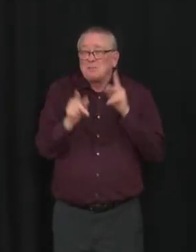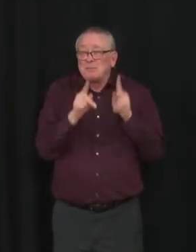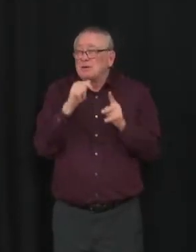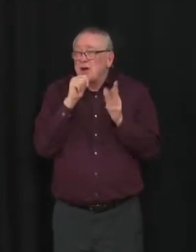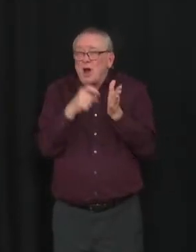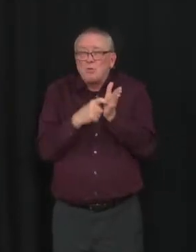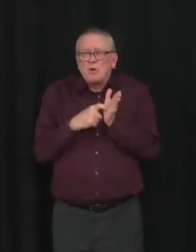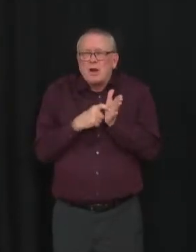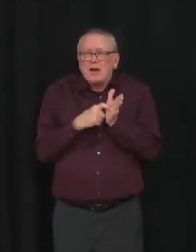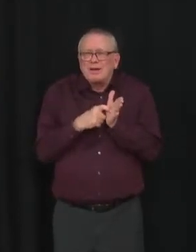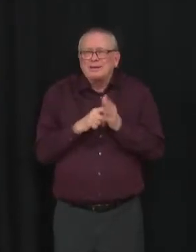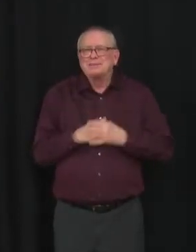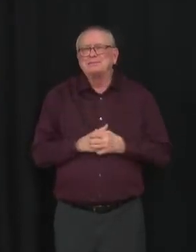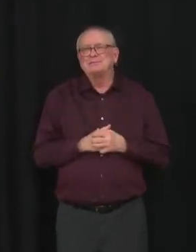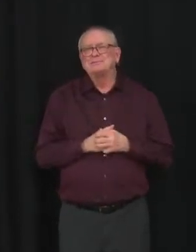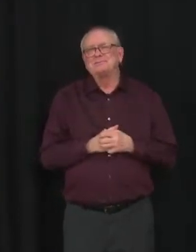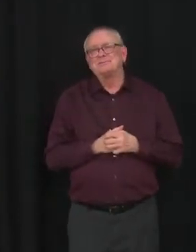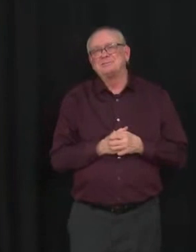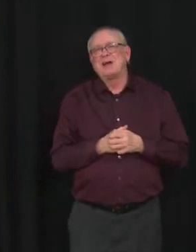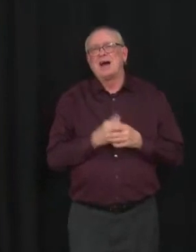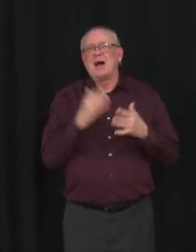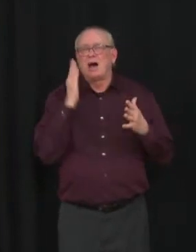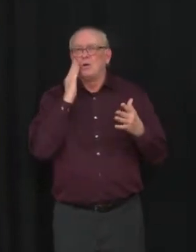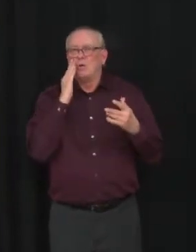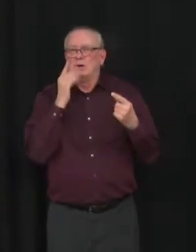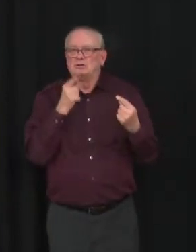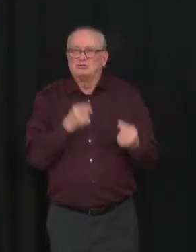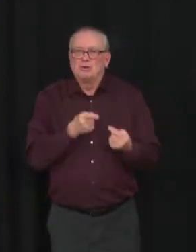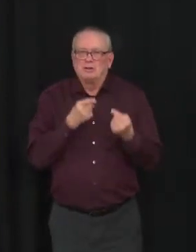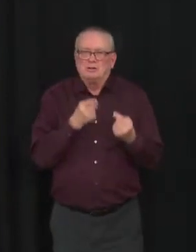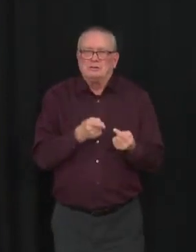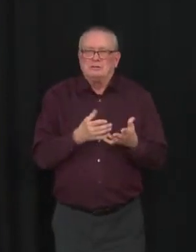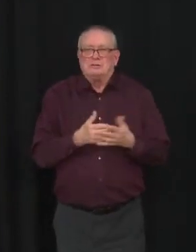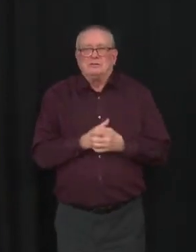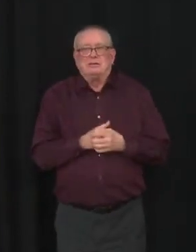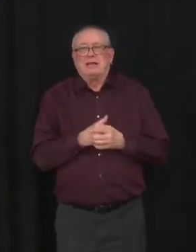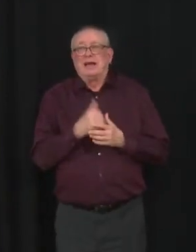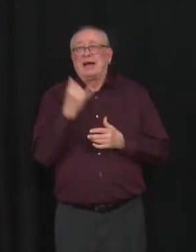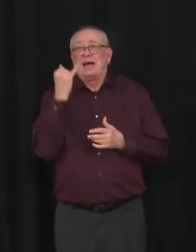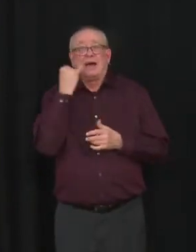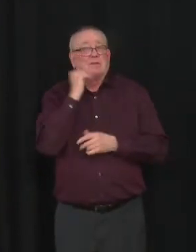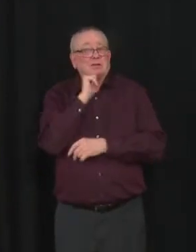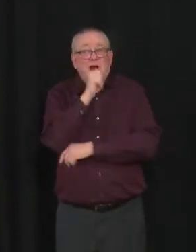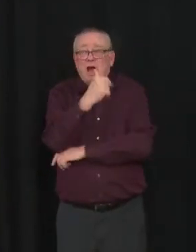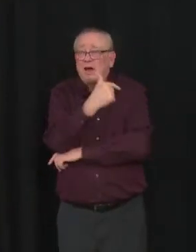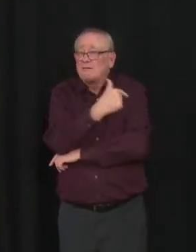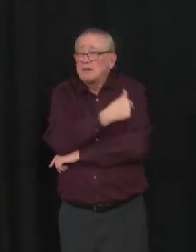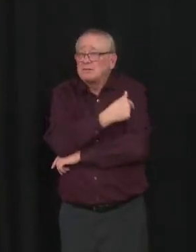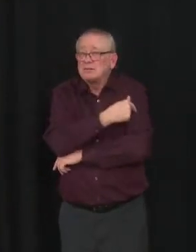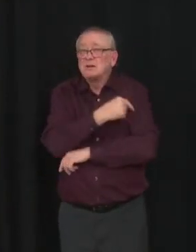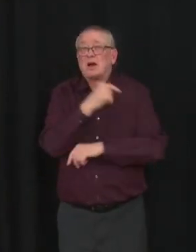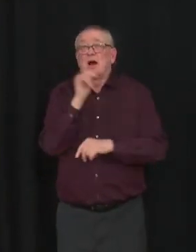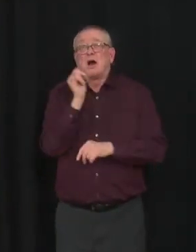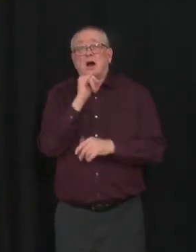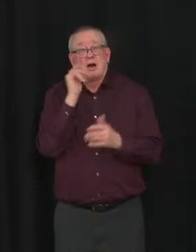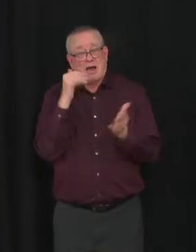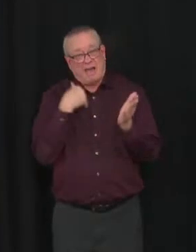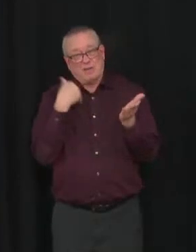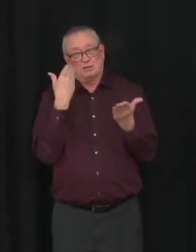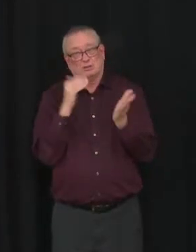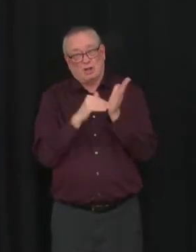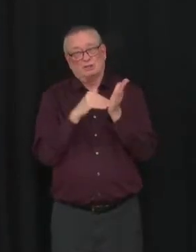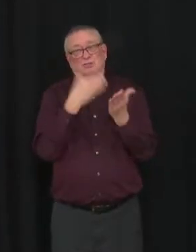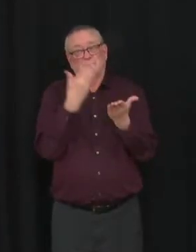if you were unvaccinated because you had a totally legitimate medical reason and a doctor-approved medical exemption from